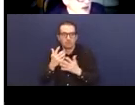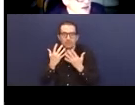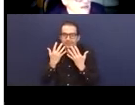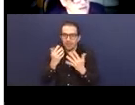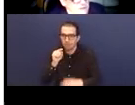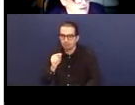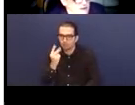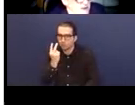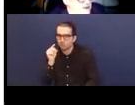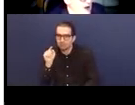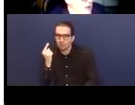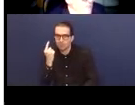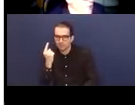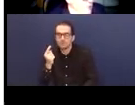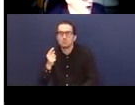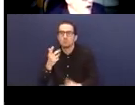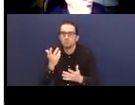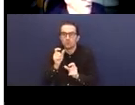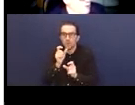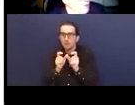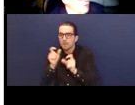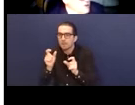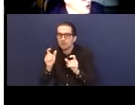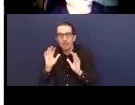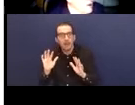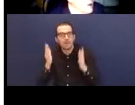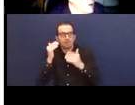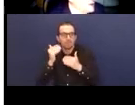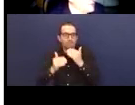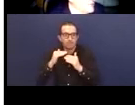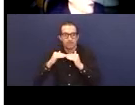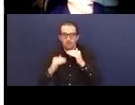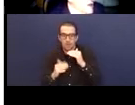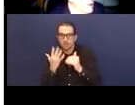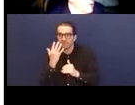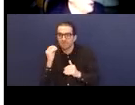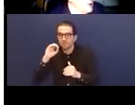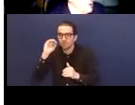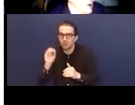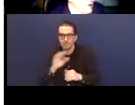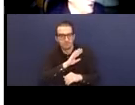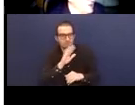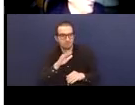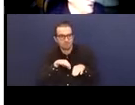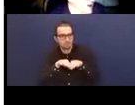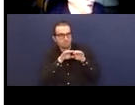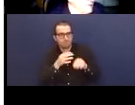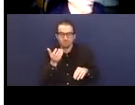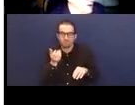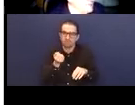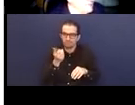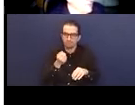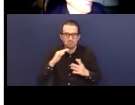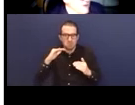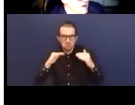age, and disability. So how poor we are will be shown about that. It won't deal with other issues particularly